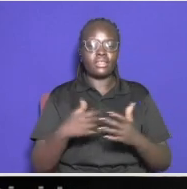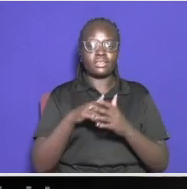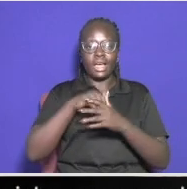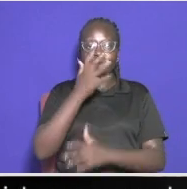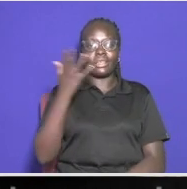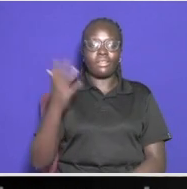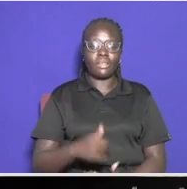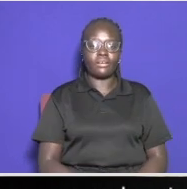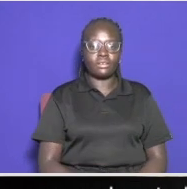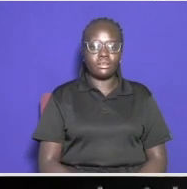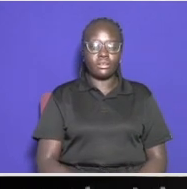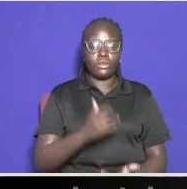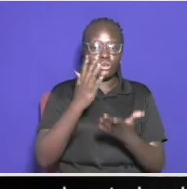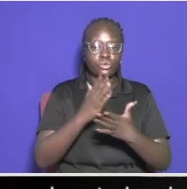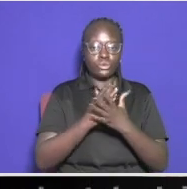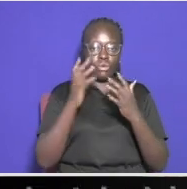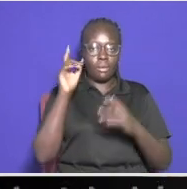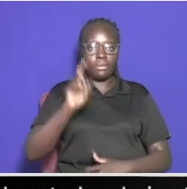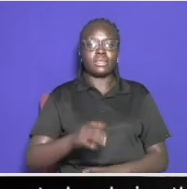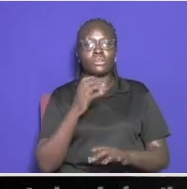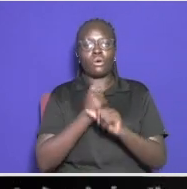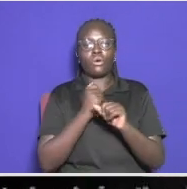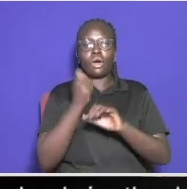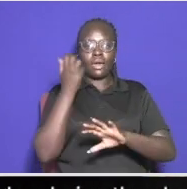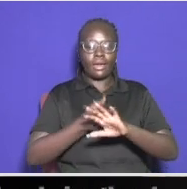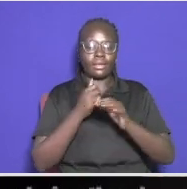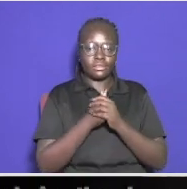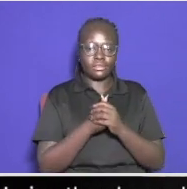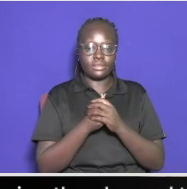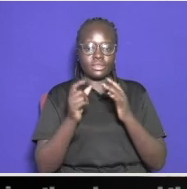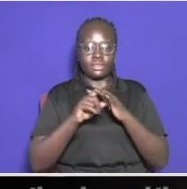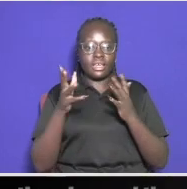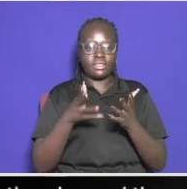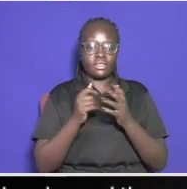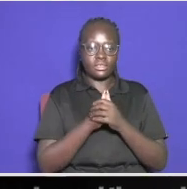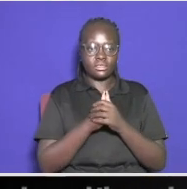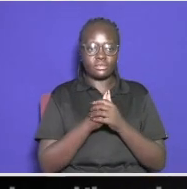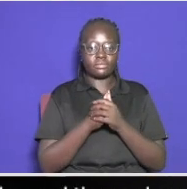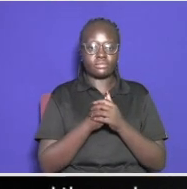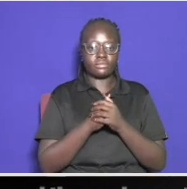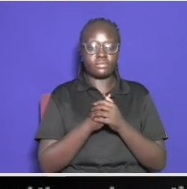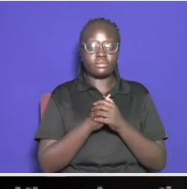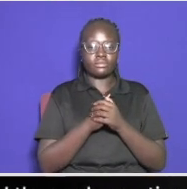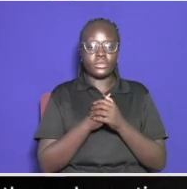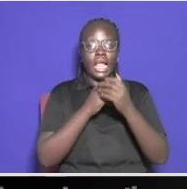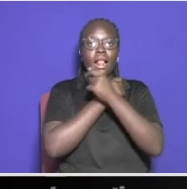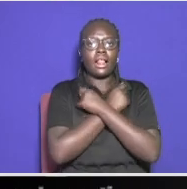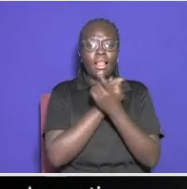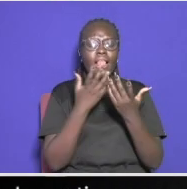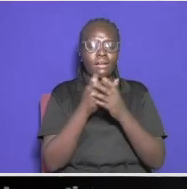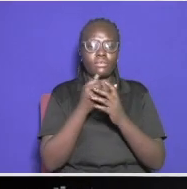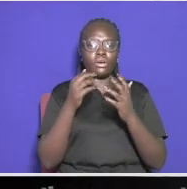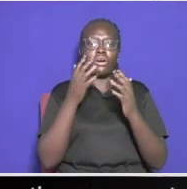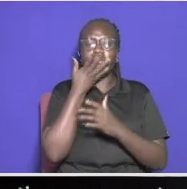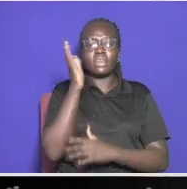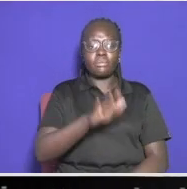there. So you really have to work hard if you to start this journey. We love when we receive even the negative feedback from